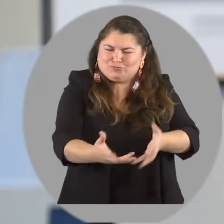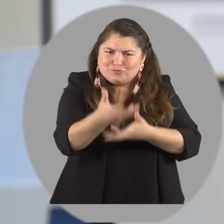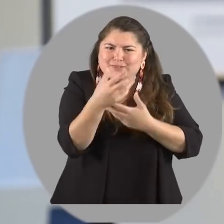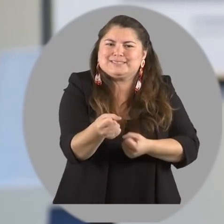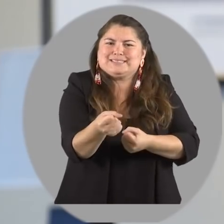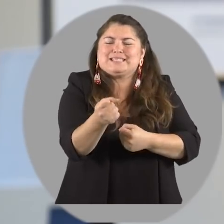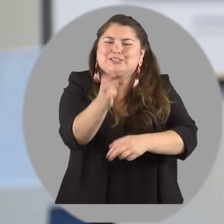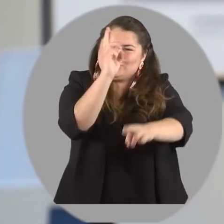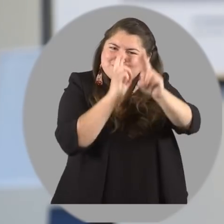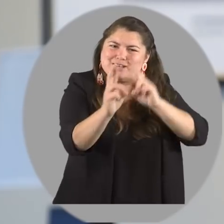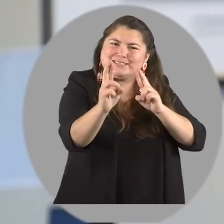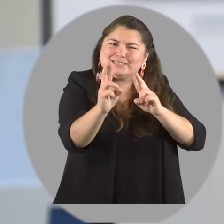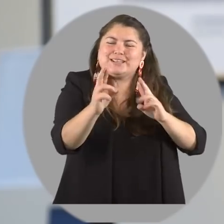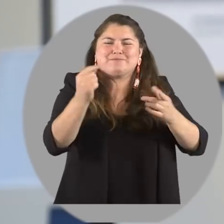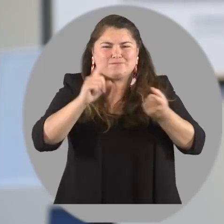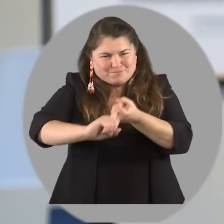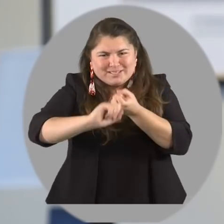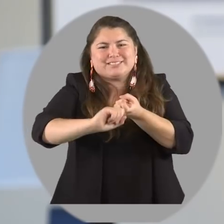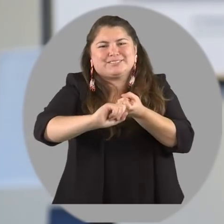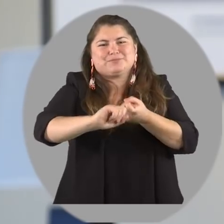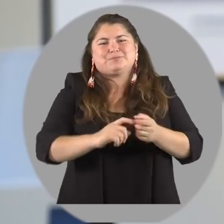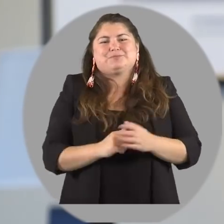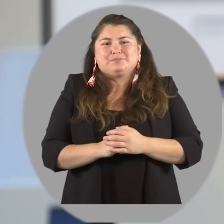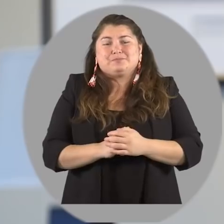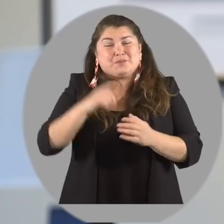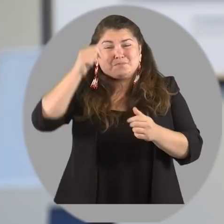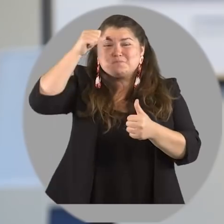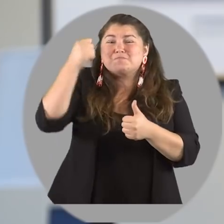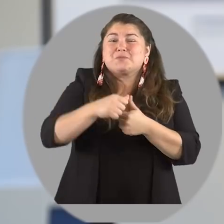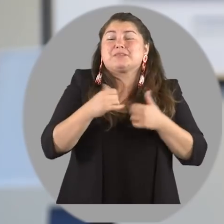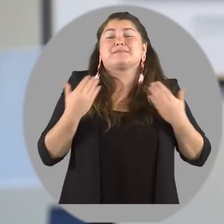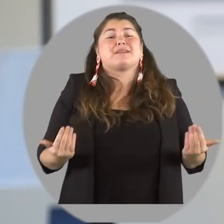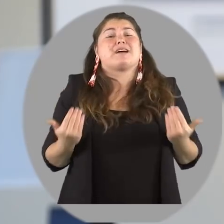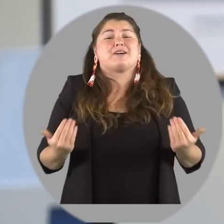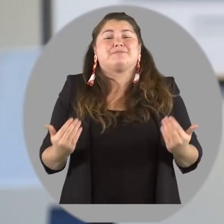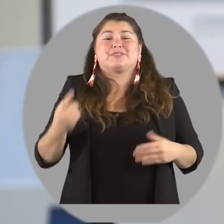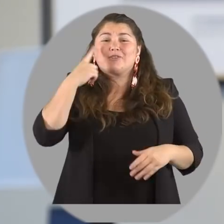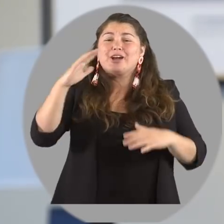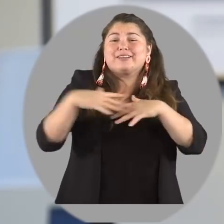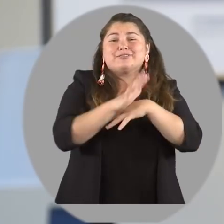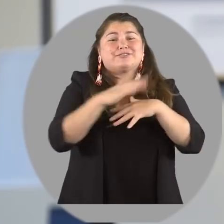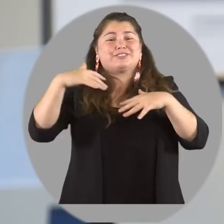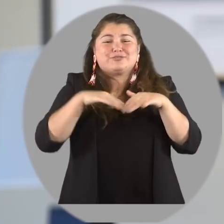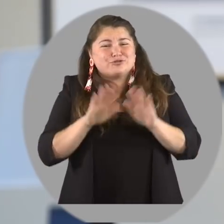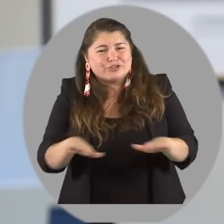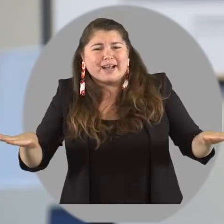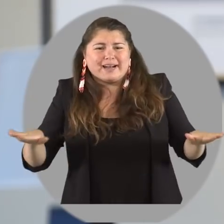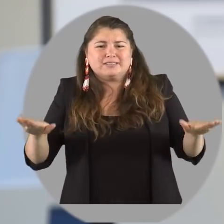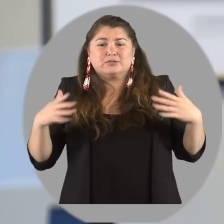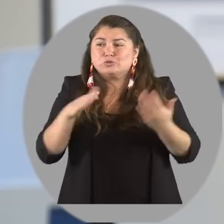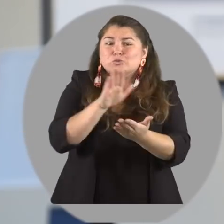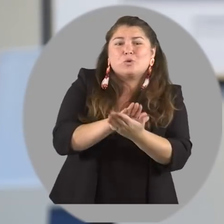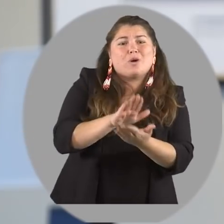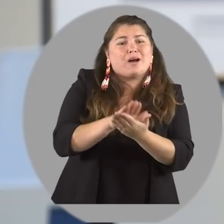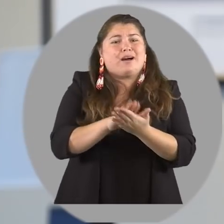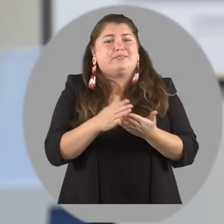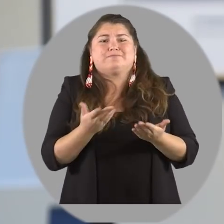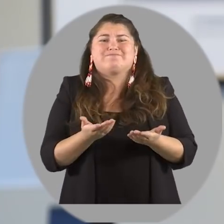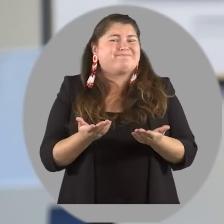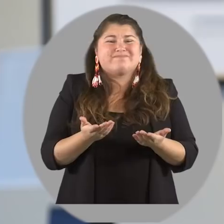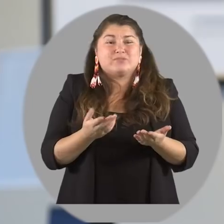trust, respect, and friendship. We remember today that for Indigenous children, schools have not